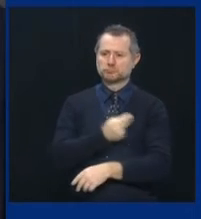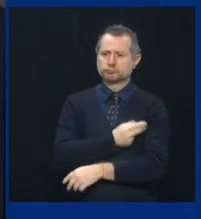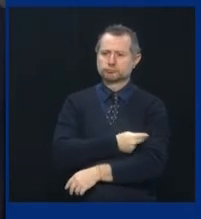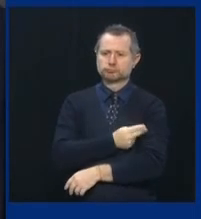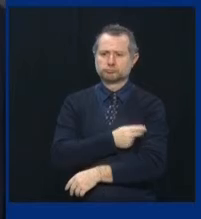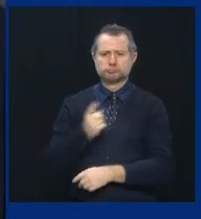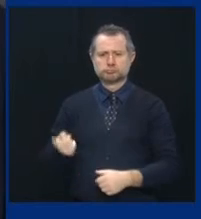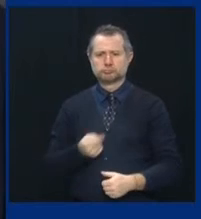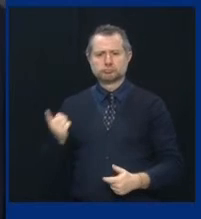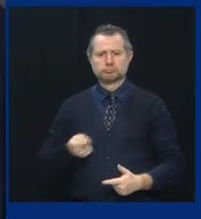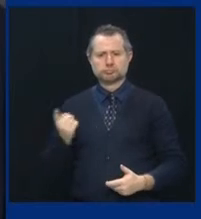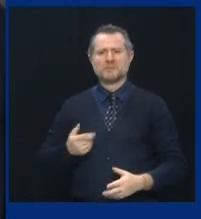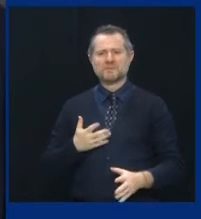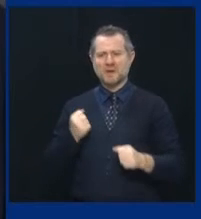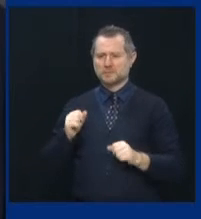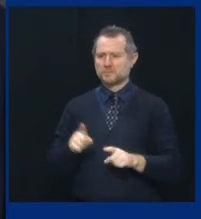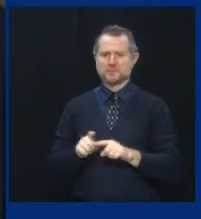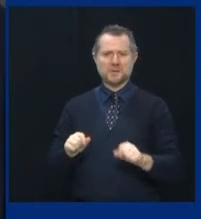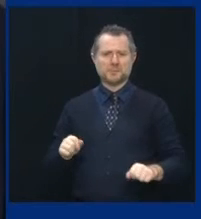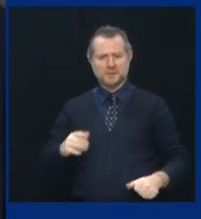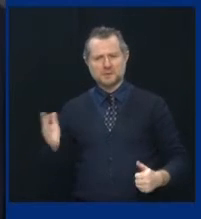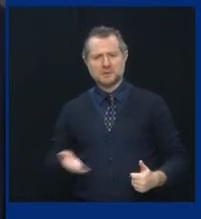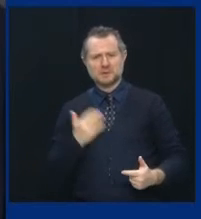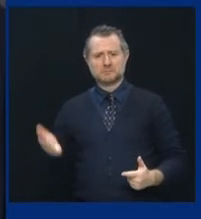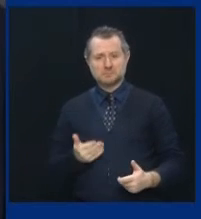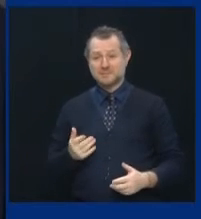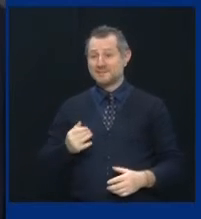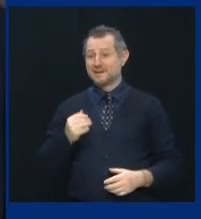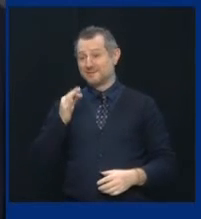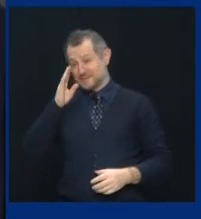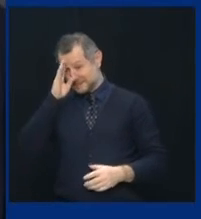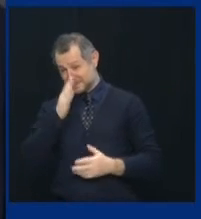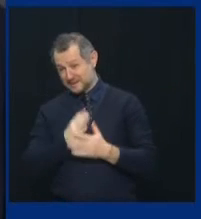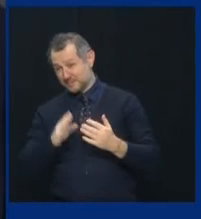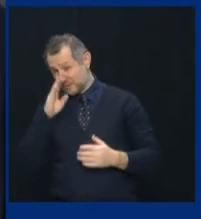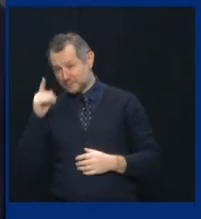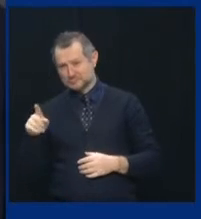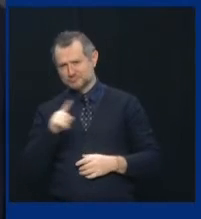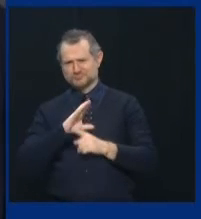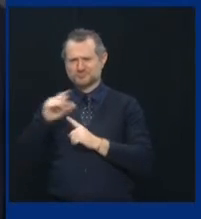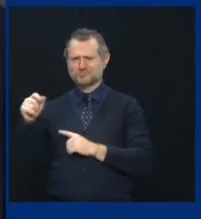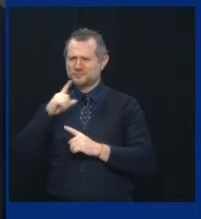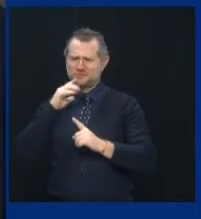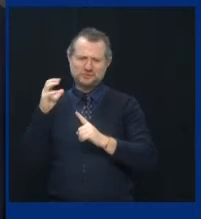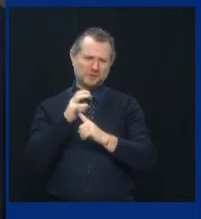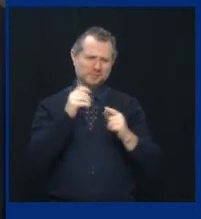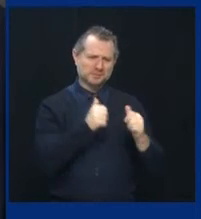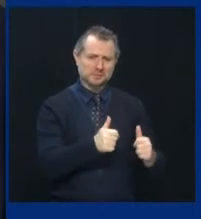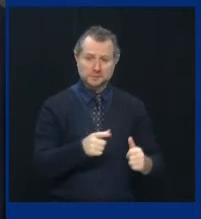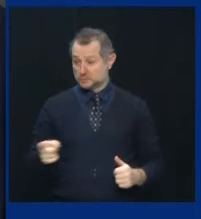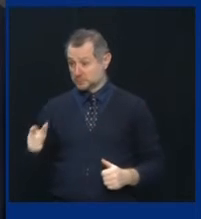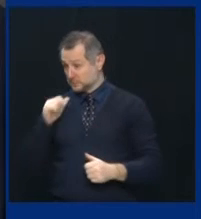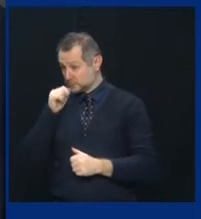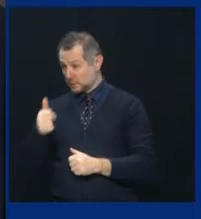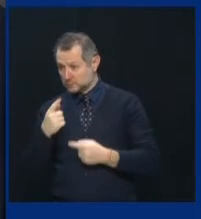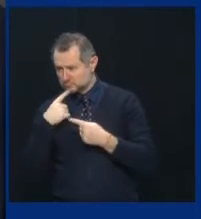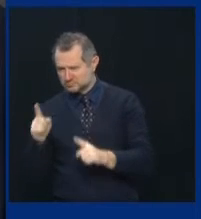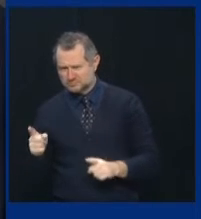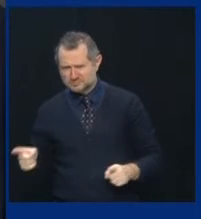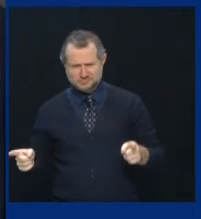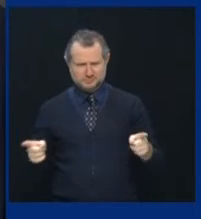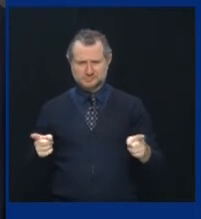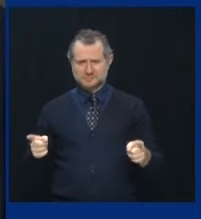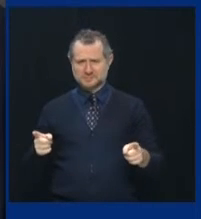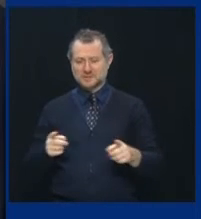as quickly as possible. If there are some hospitals that are better at doing that, then they should be doing that. If